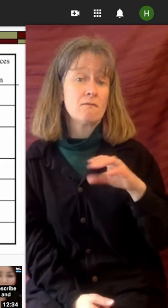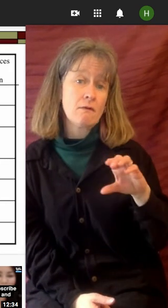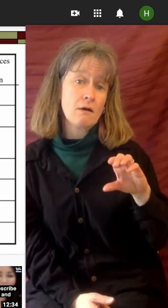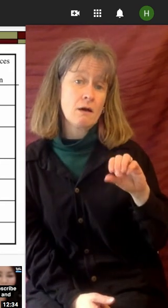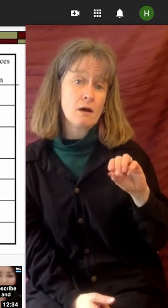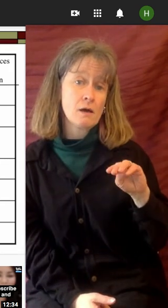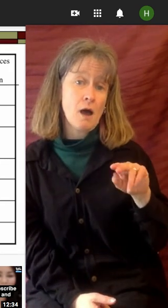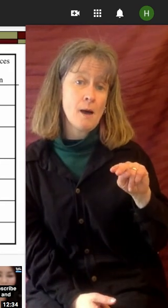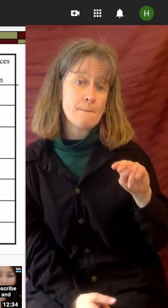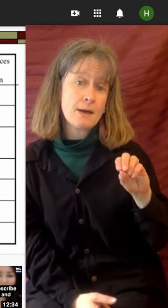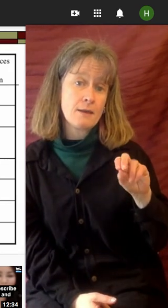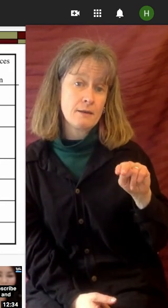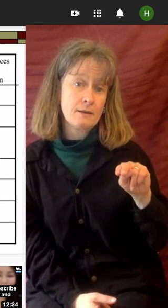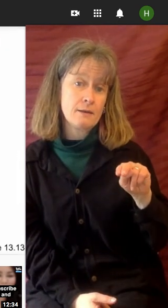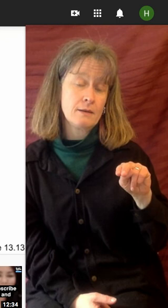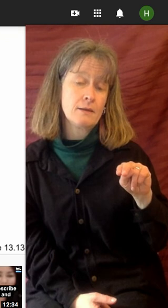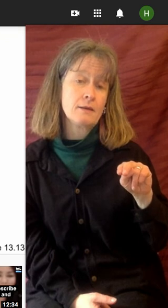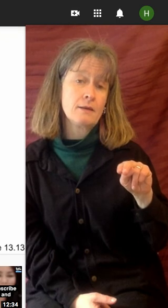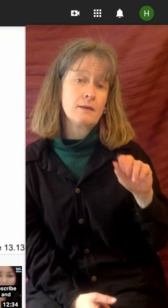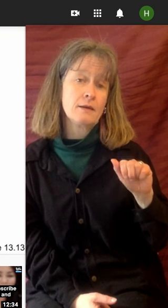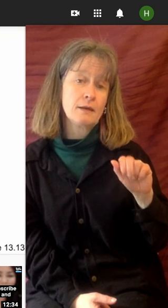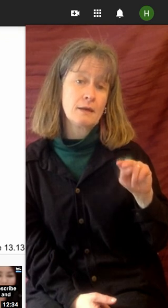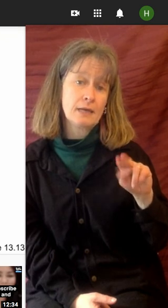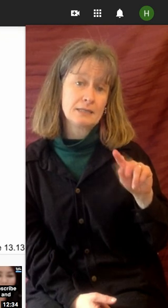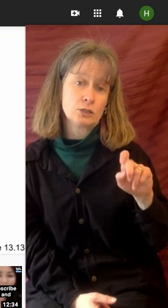through proteins.